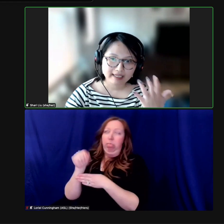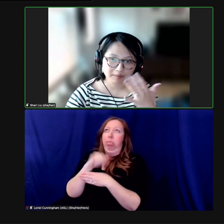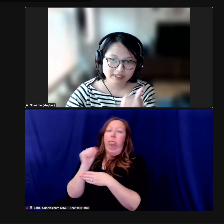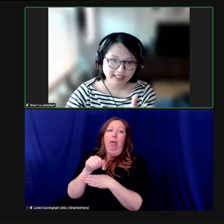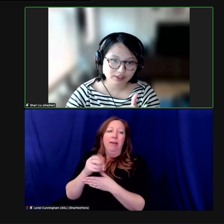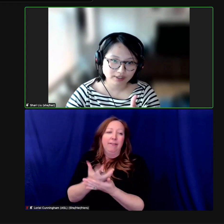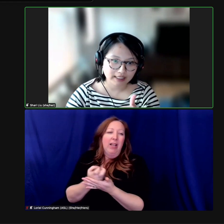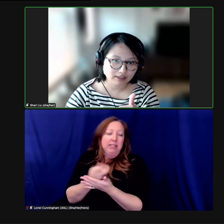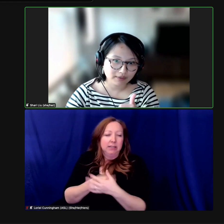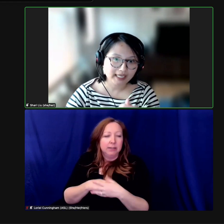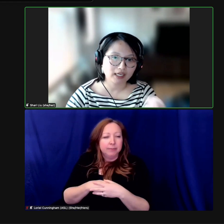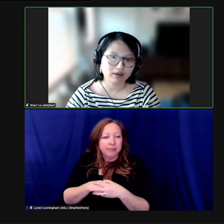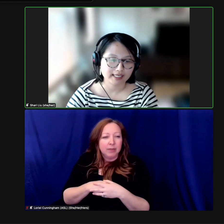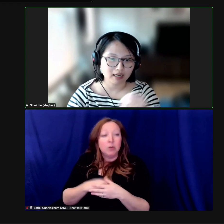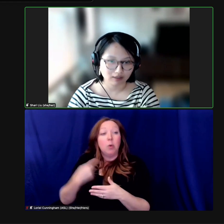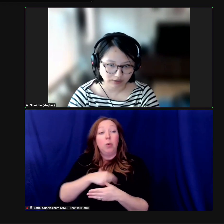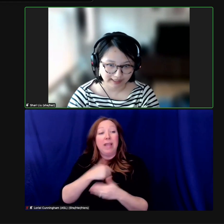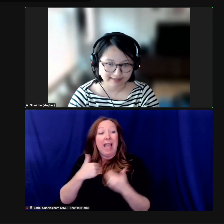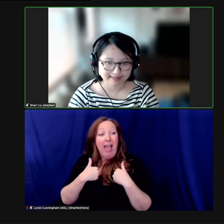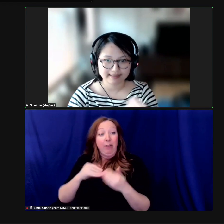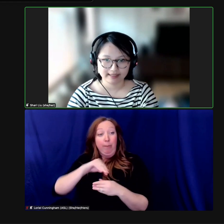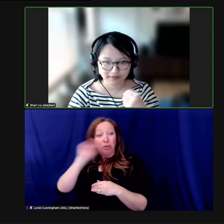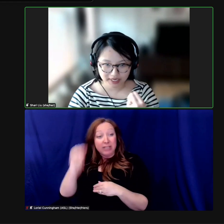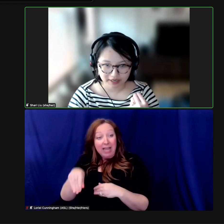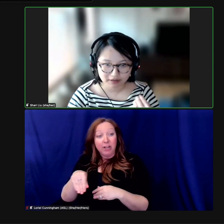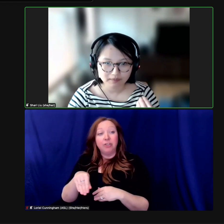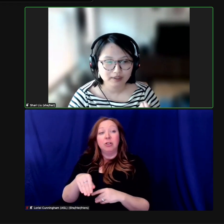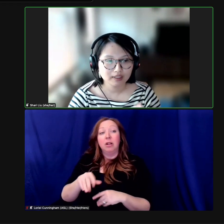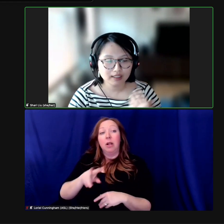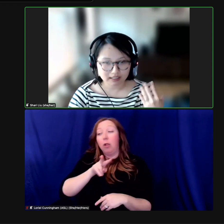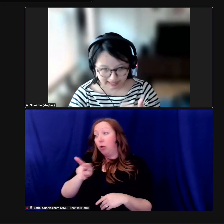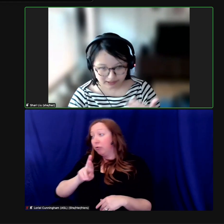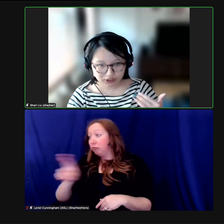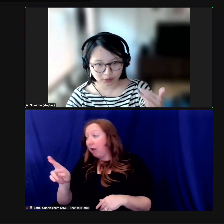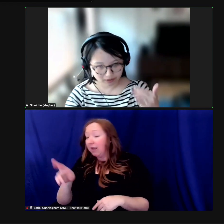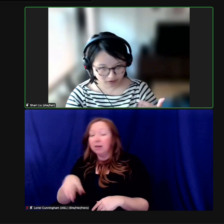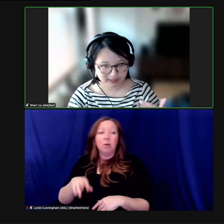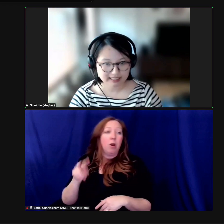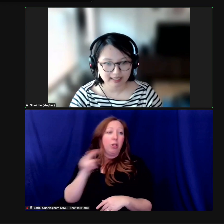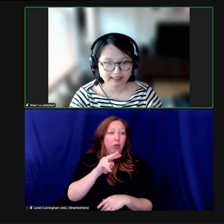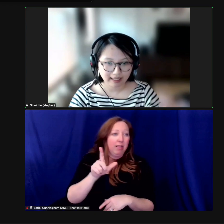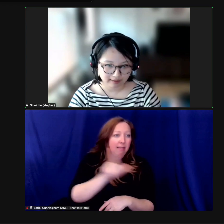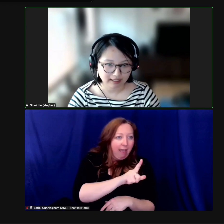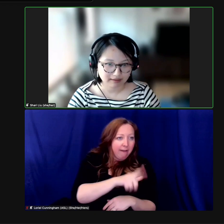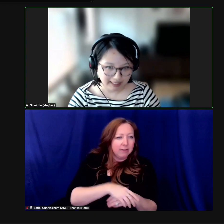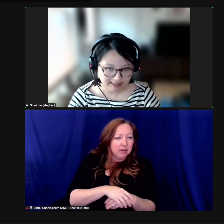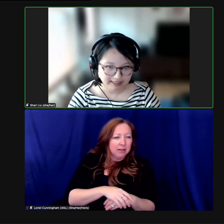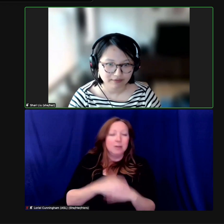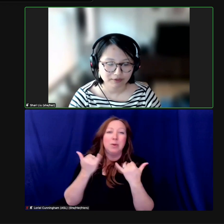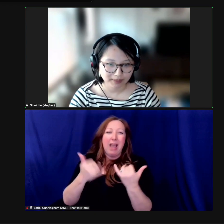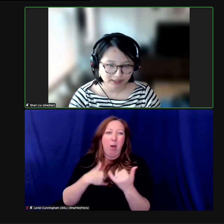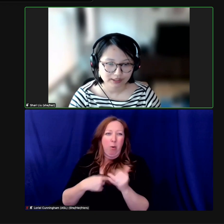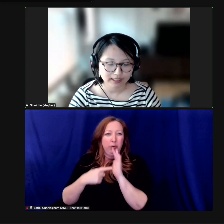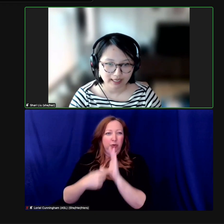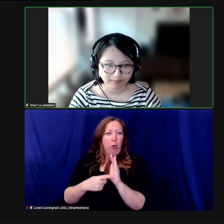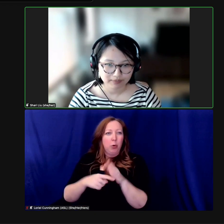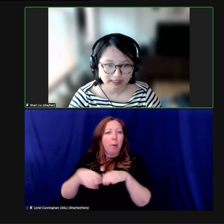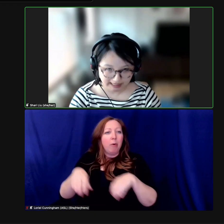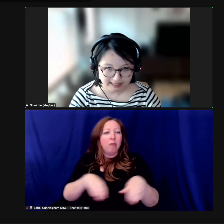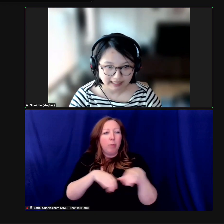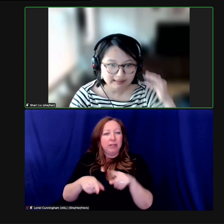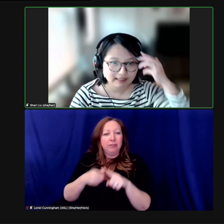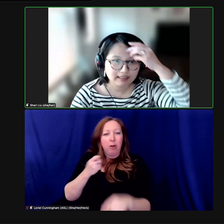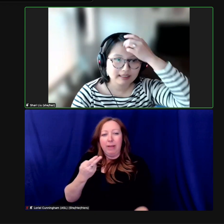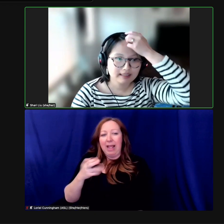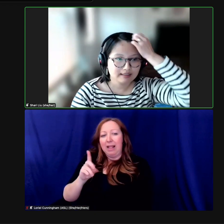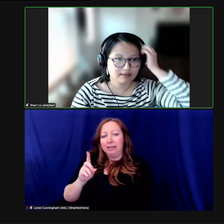time and percentage looking to the right across all trials in the video. So now I'll show you performance on the held out test set from each